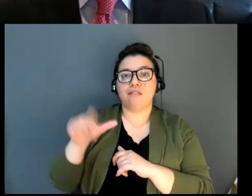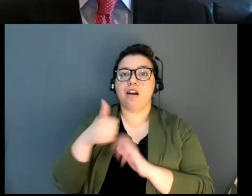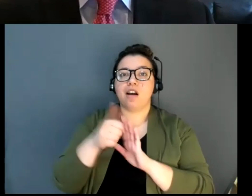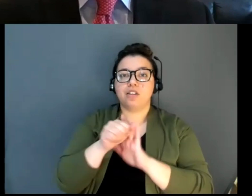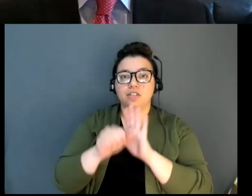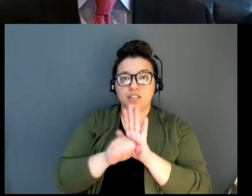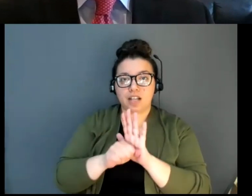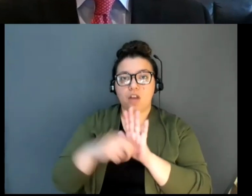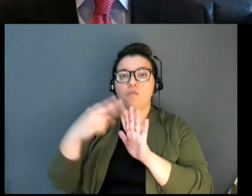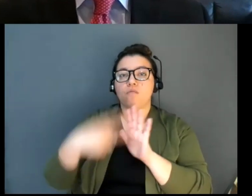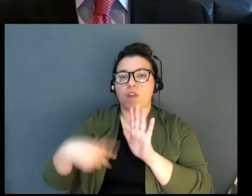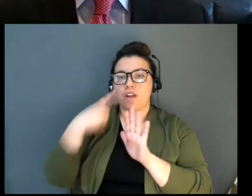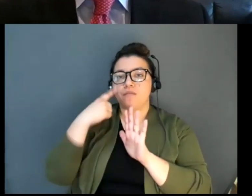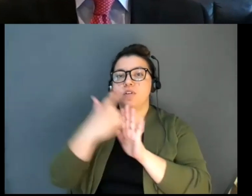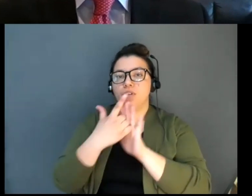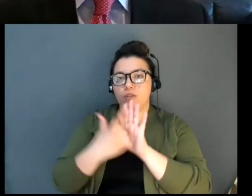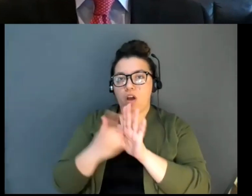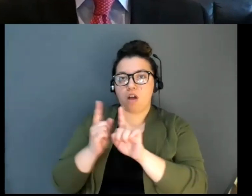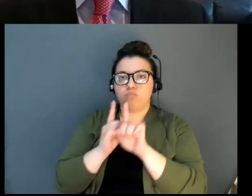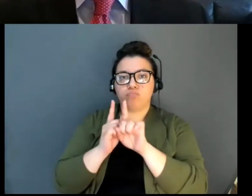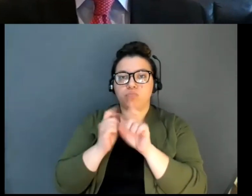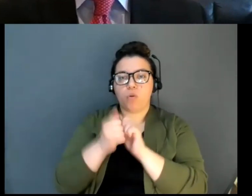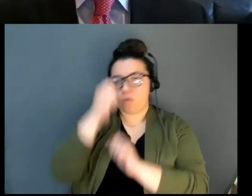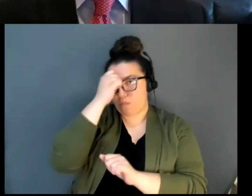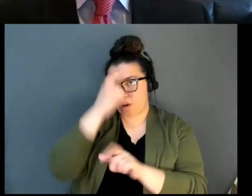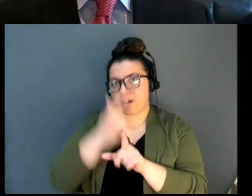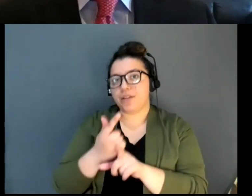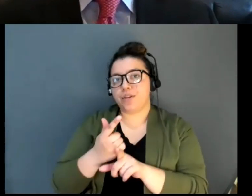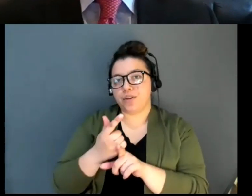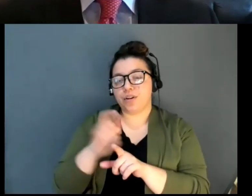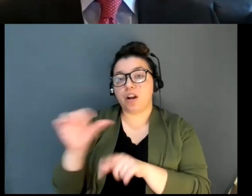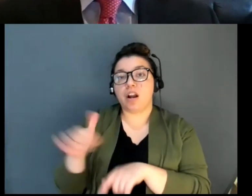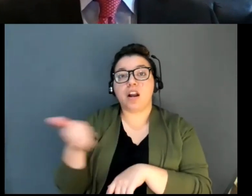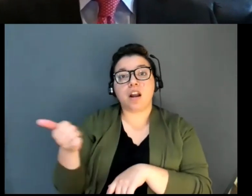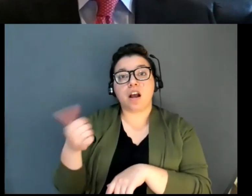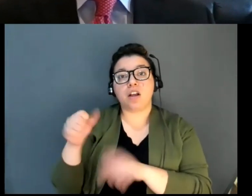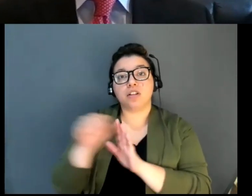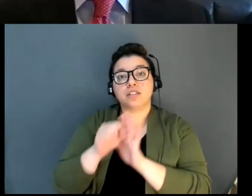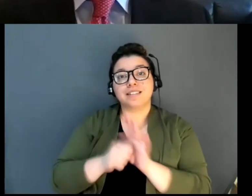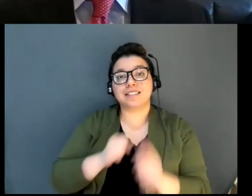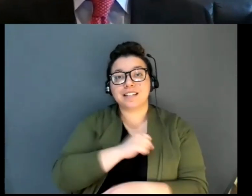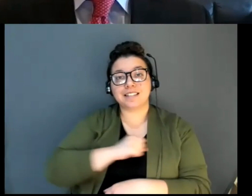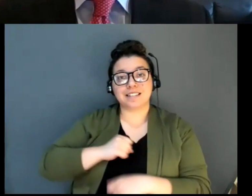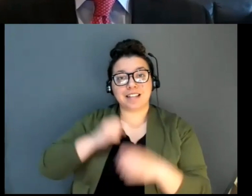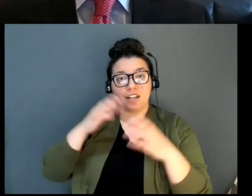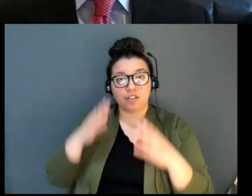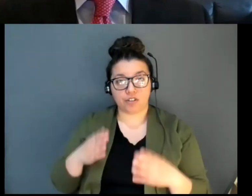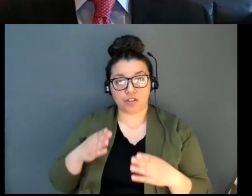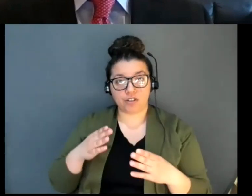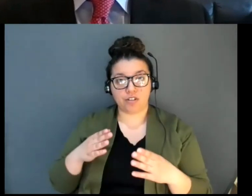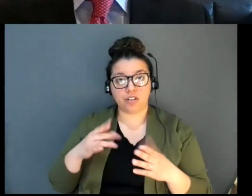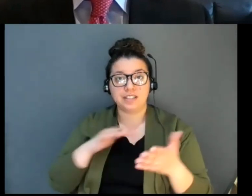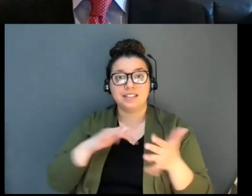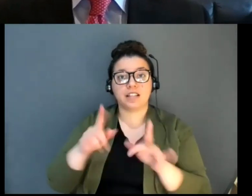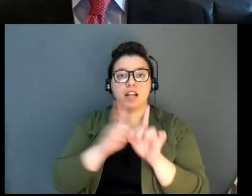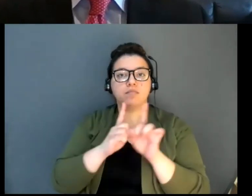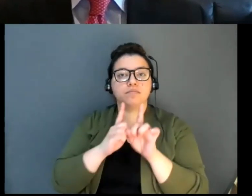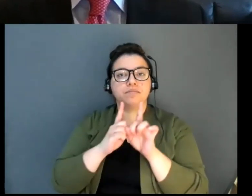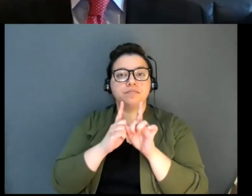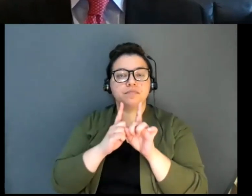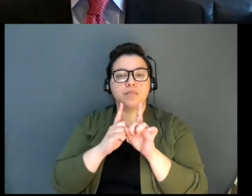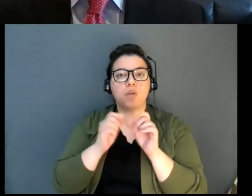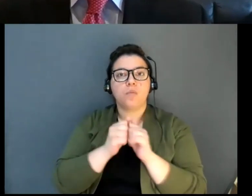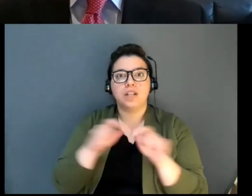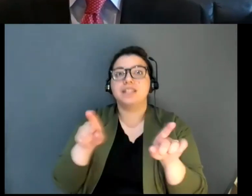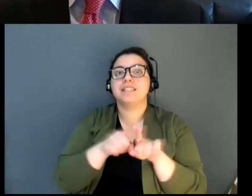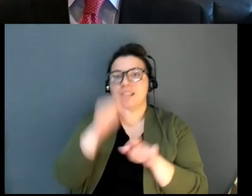his brother. And there was another former state senator who was also a lawyer, now current sheriff, who's studying underneath the same brother.